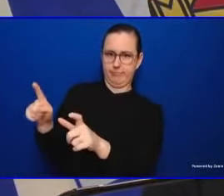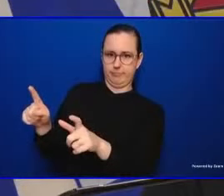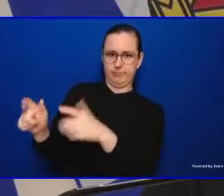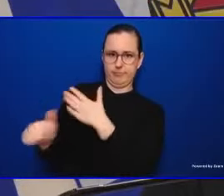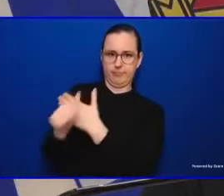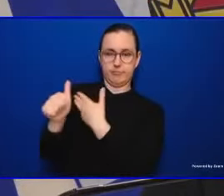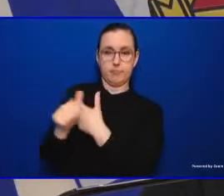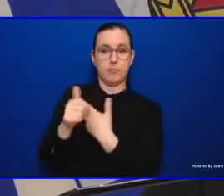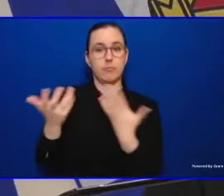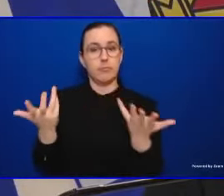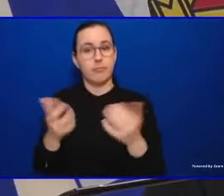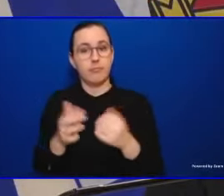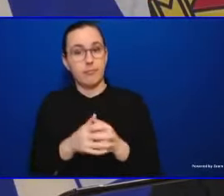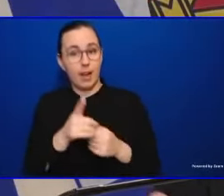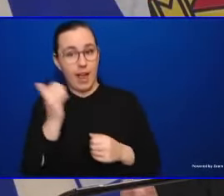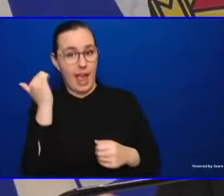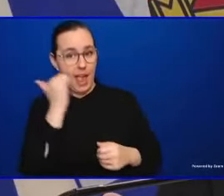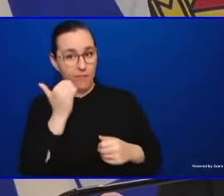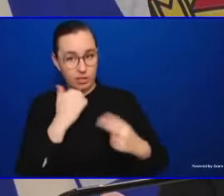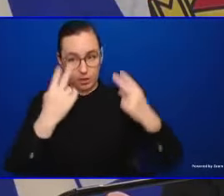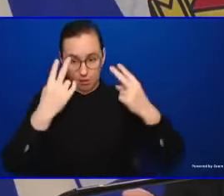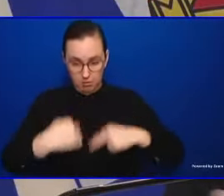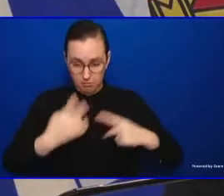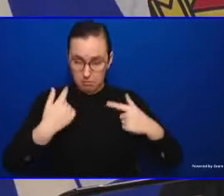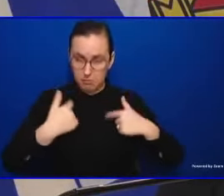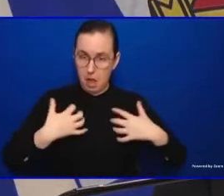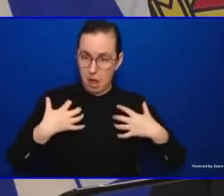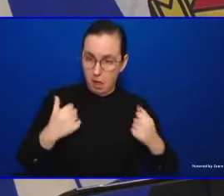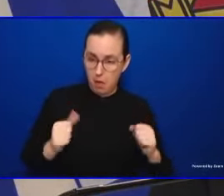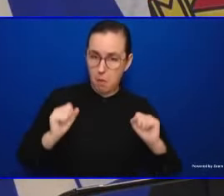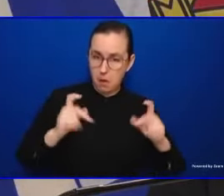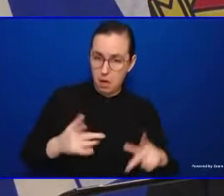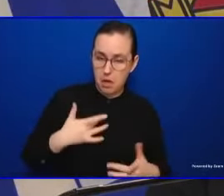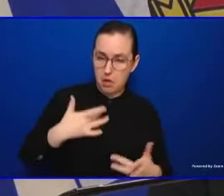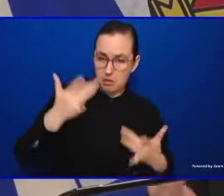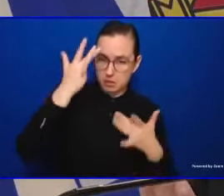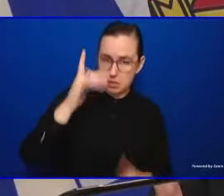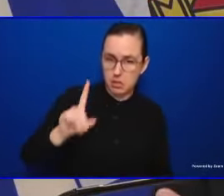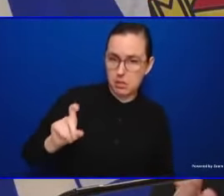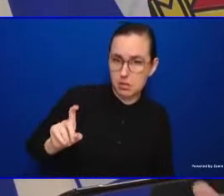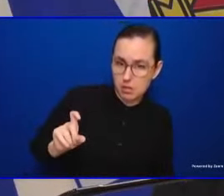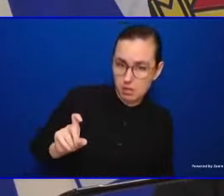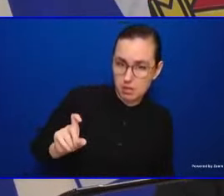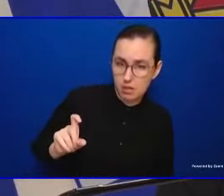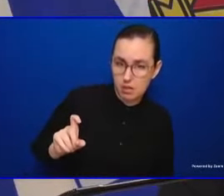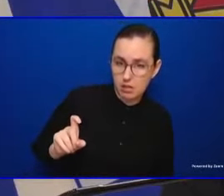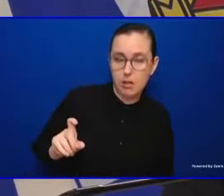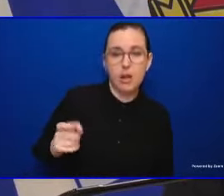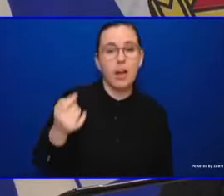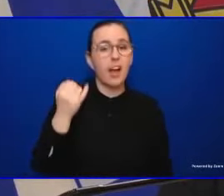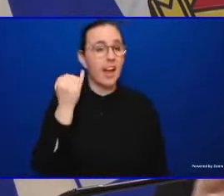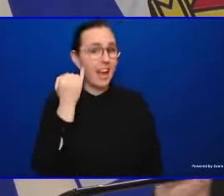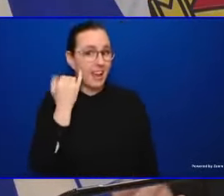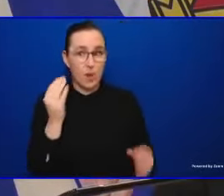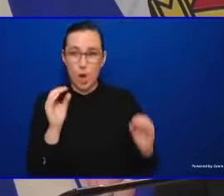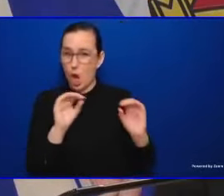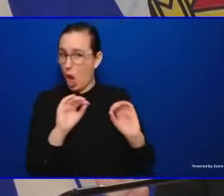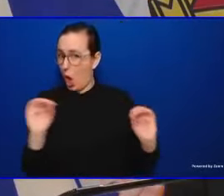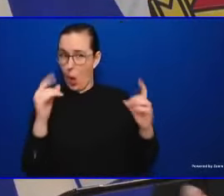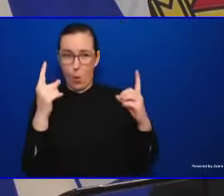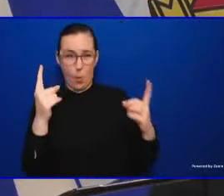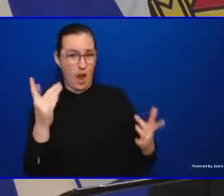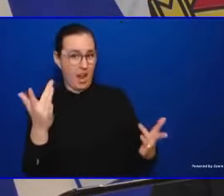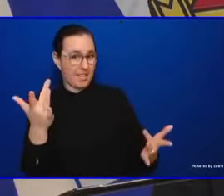you can't become infected if there's nobody with the virus in the setting. So there are many things that we do in these